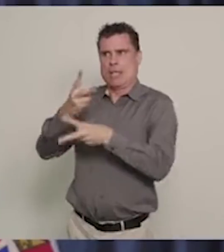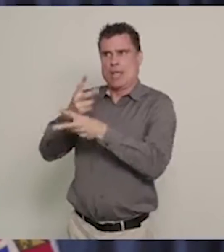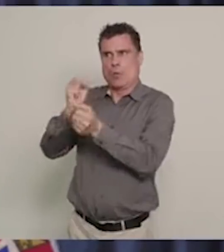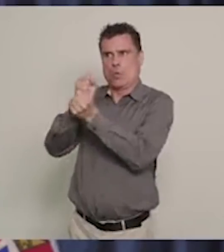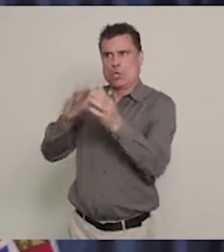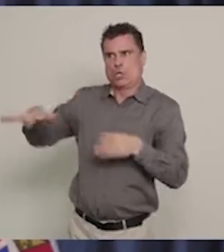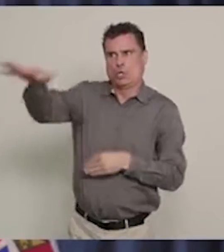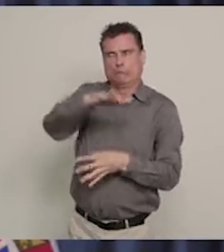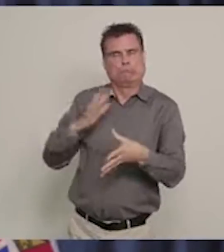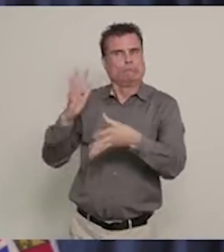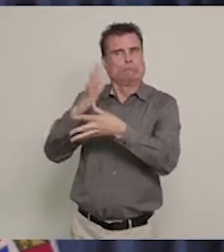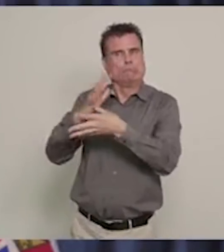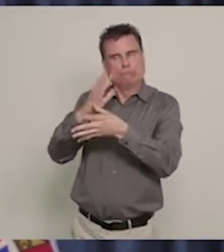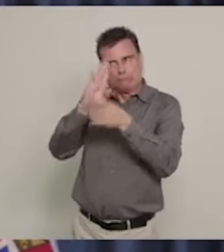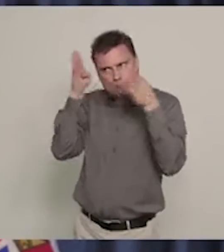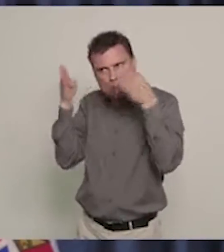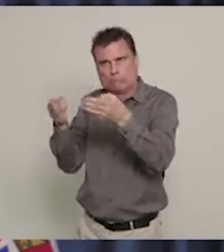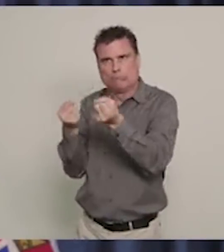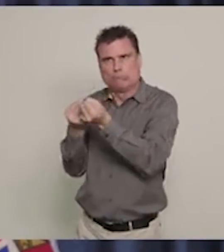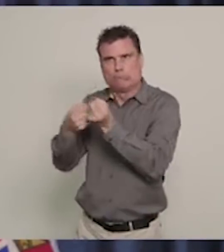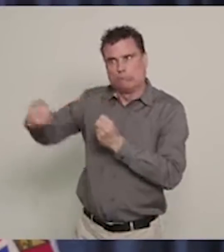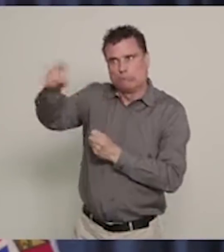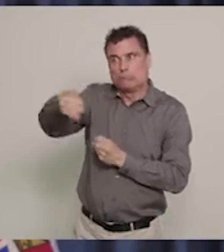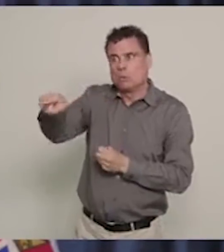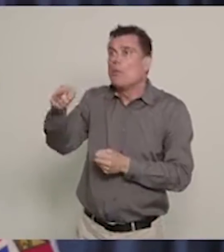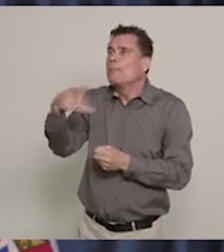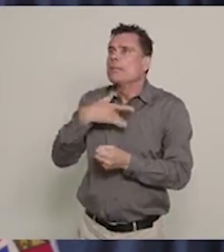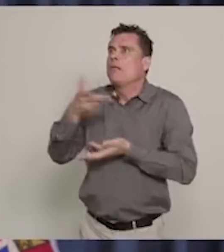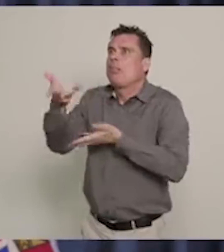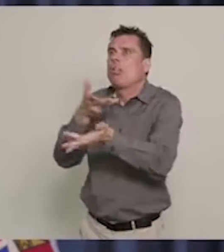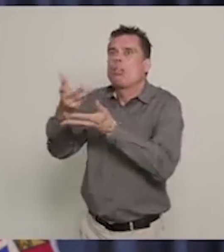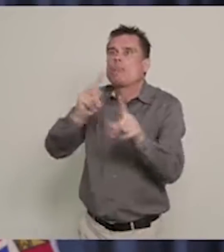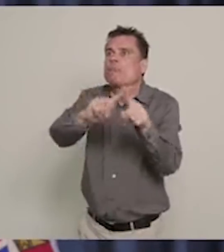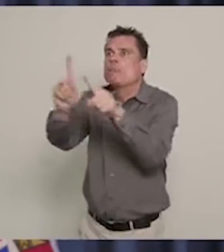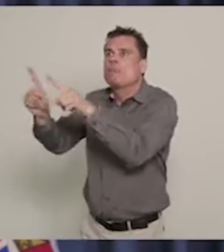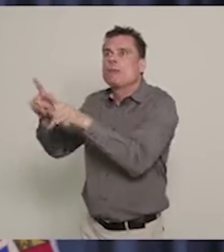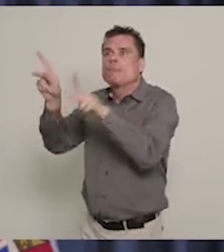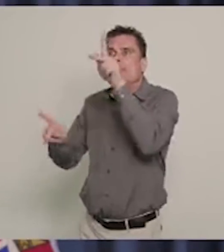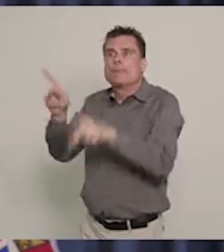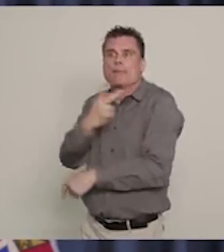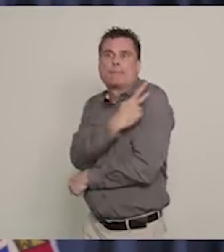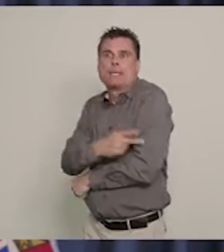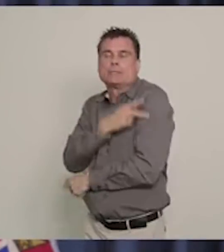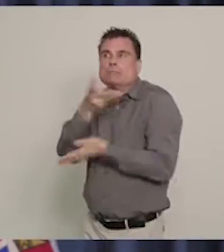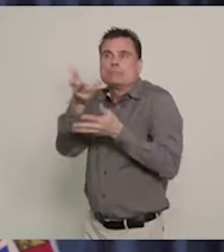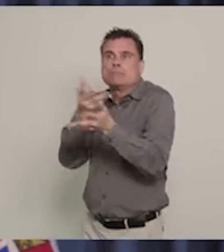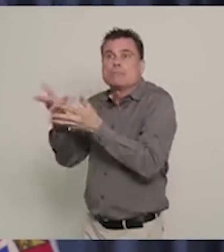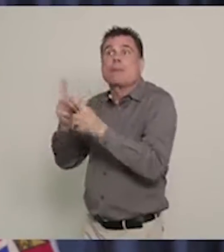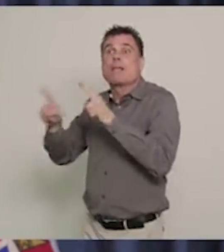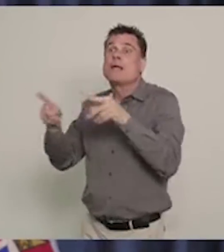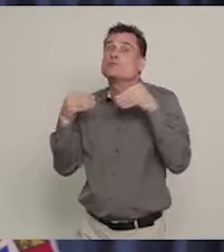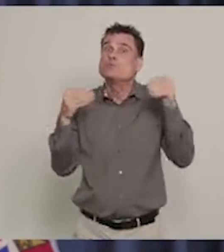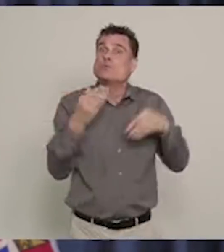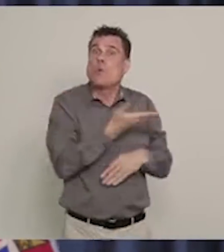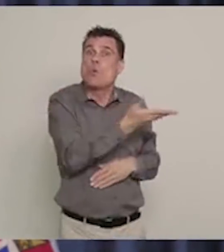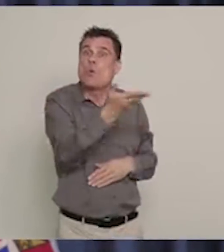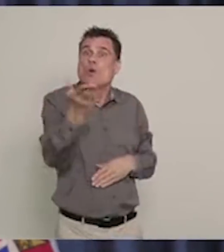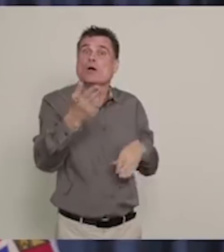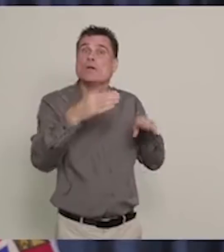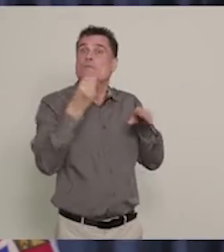are right there every day, but we also need to make sure that those shelves are stocked and people get the food that they need. We need to make sure